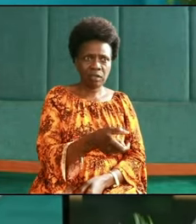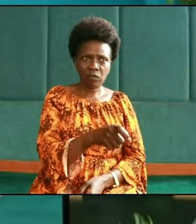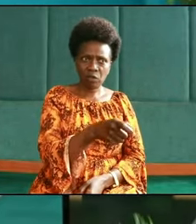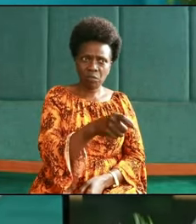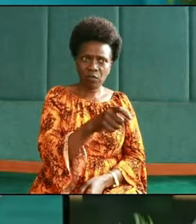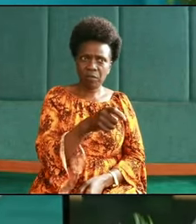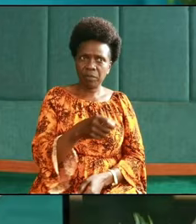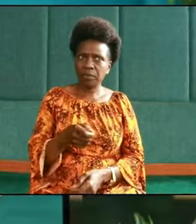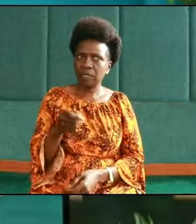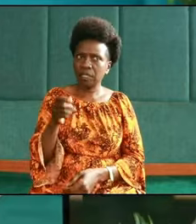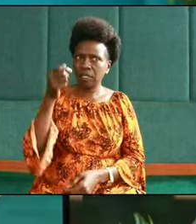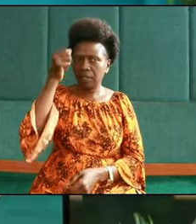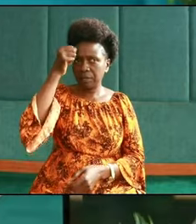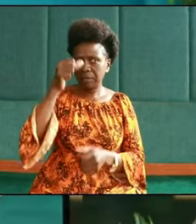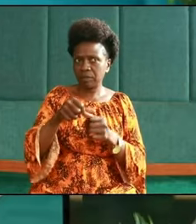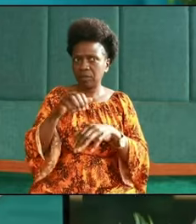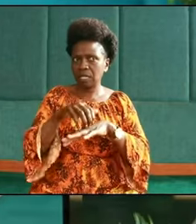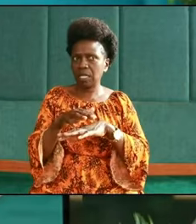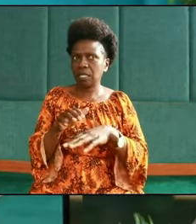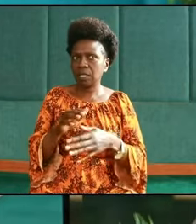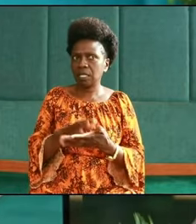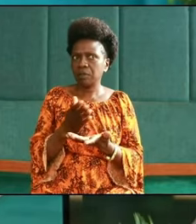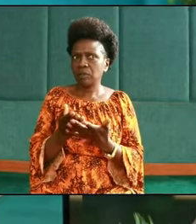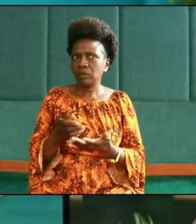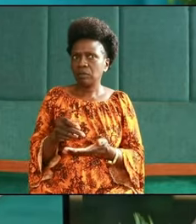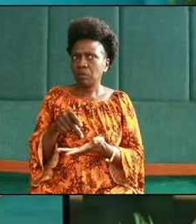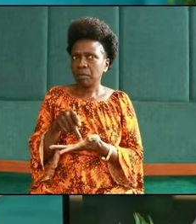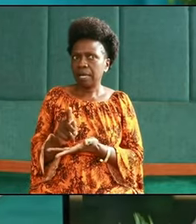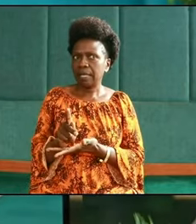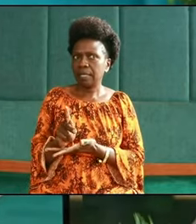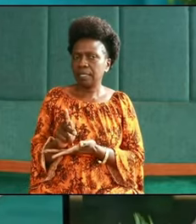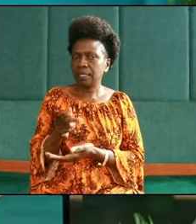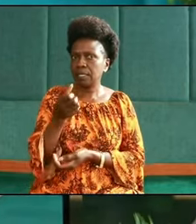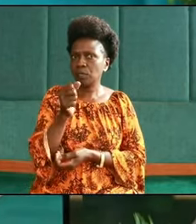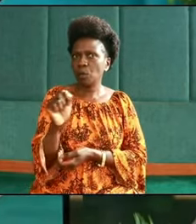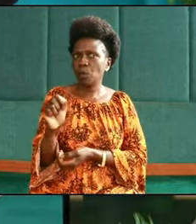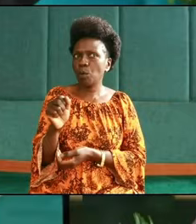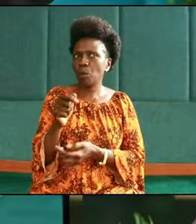didn't remember to send someone to buy him a ticket. And so